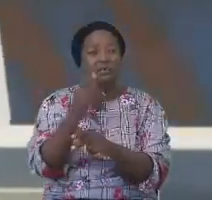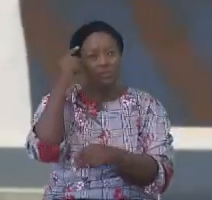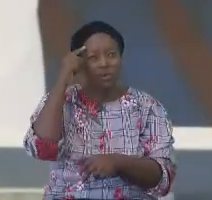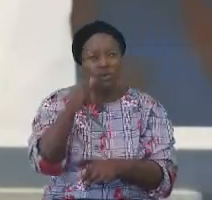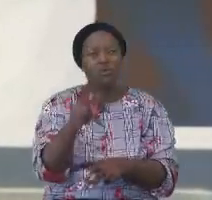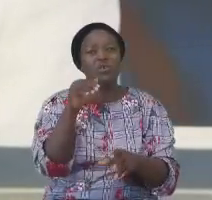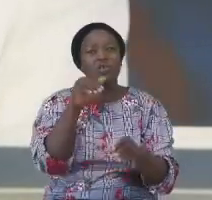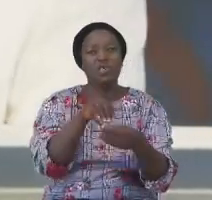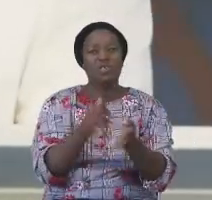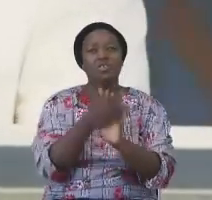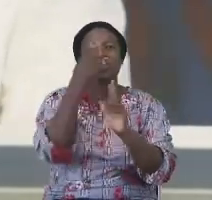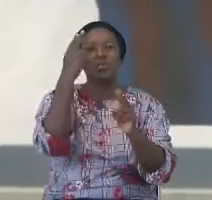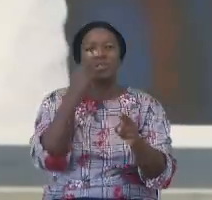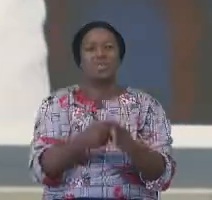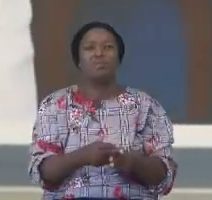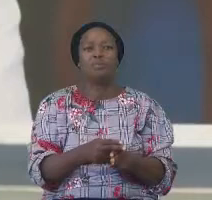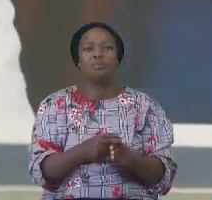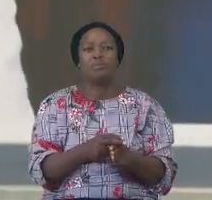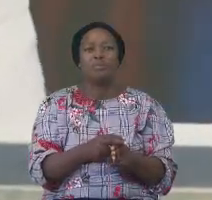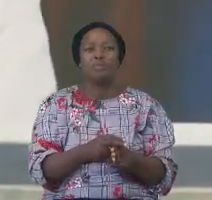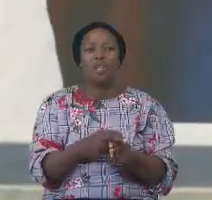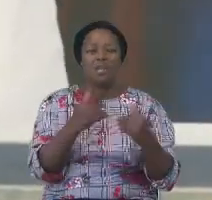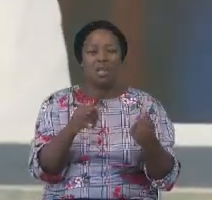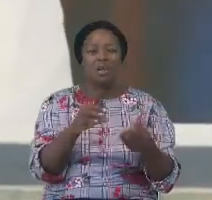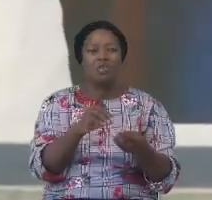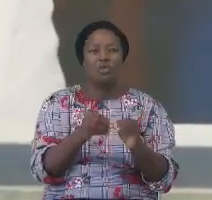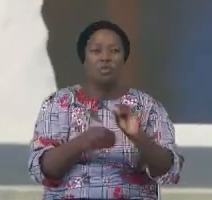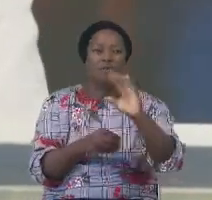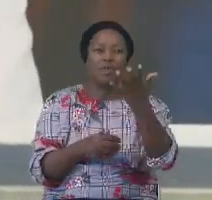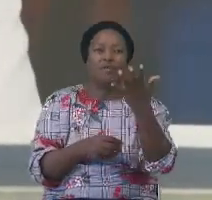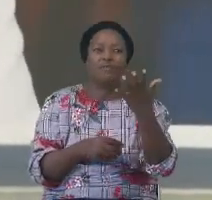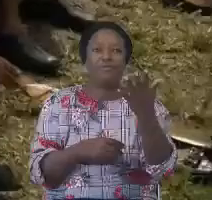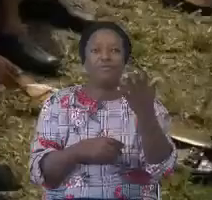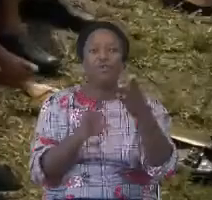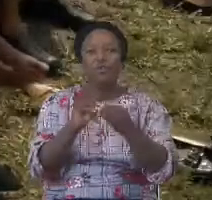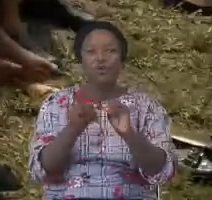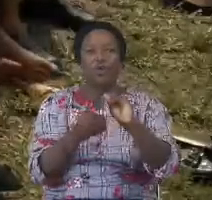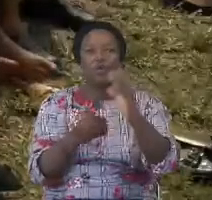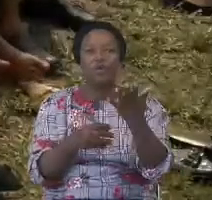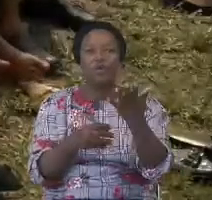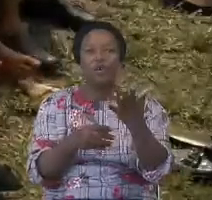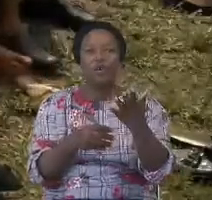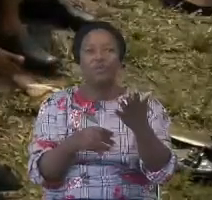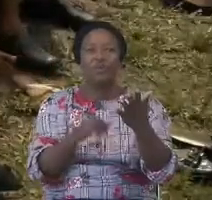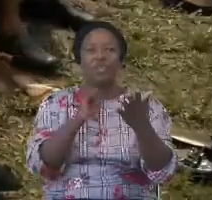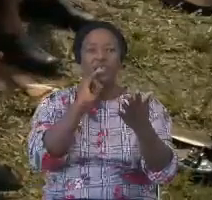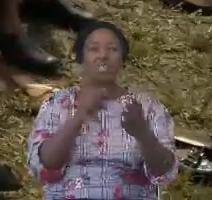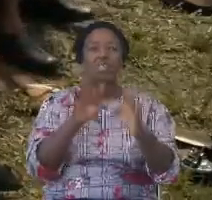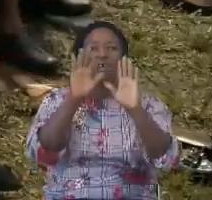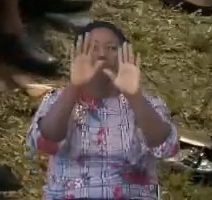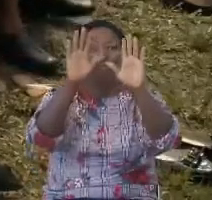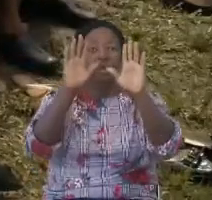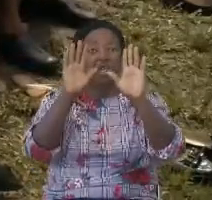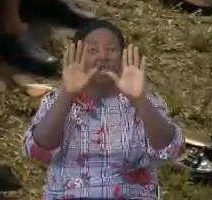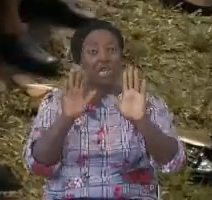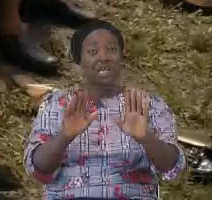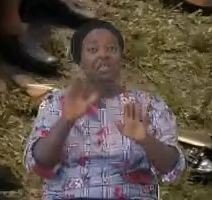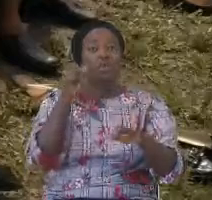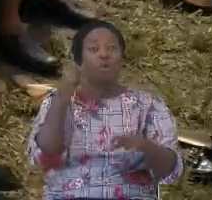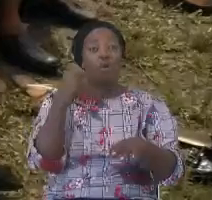always continually keep on caring for you in jesus name welcome to number